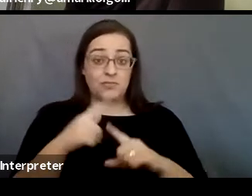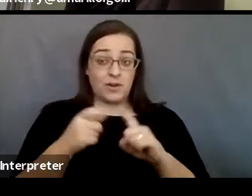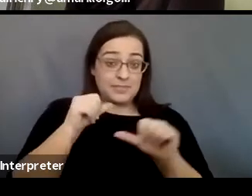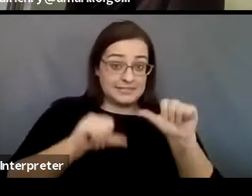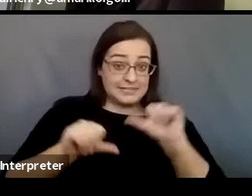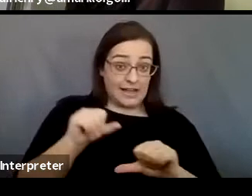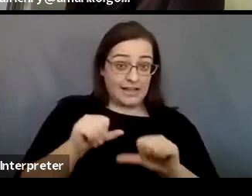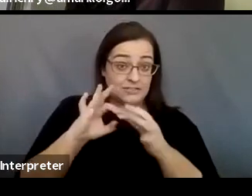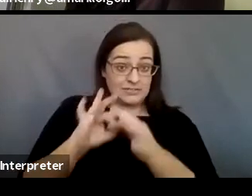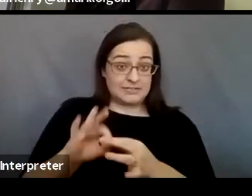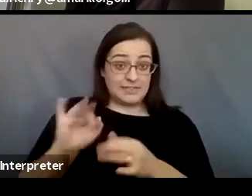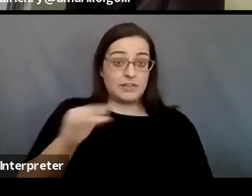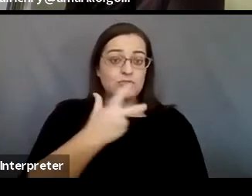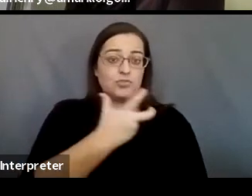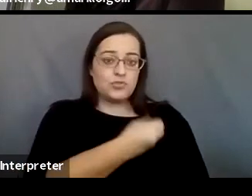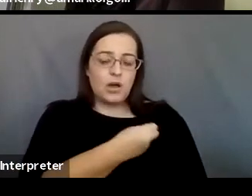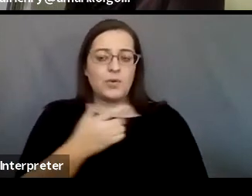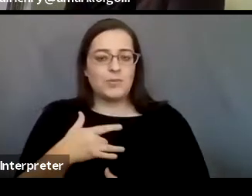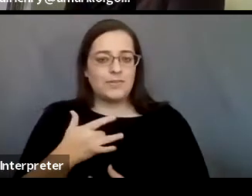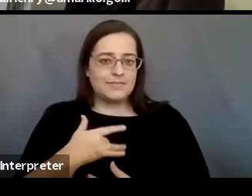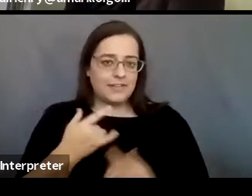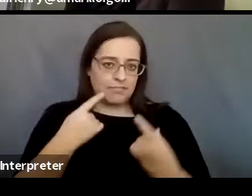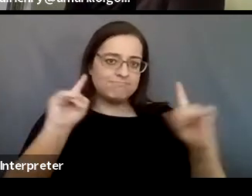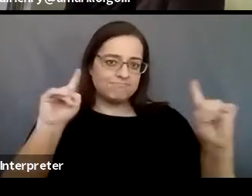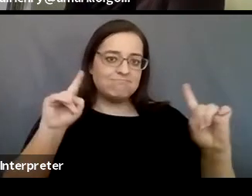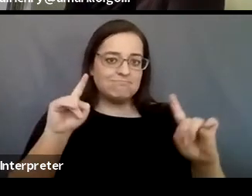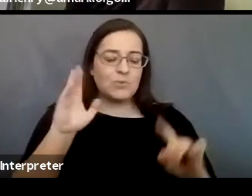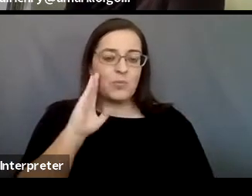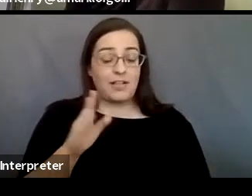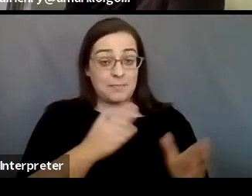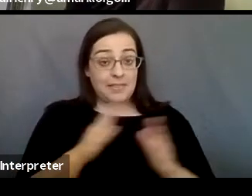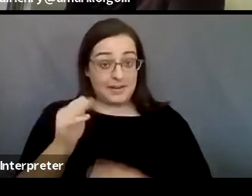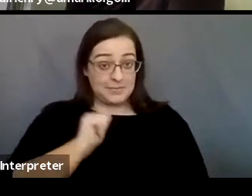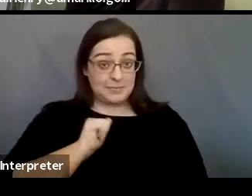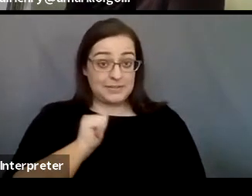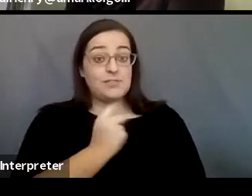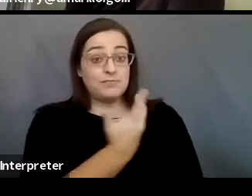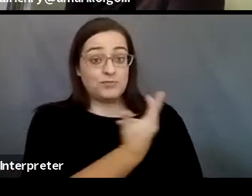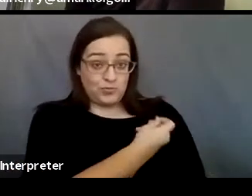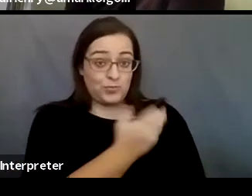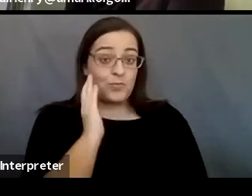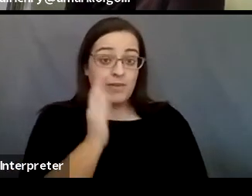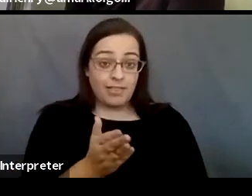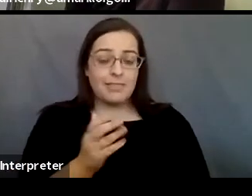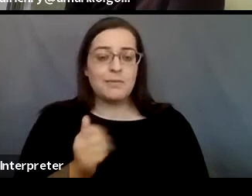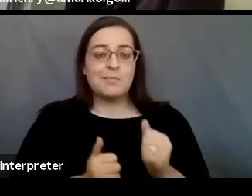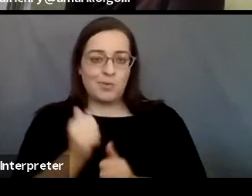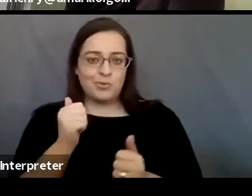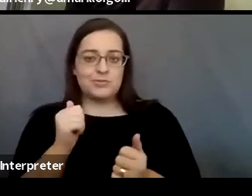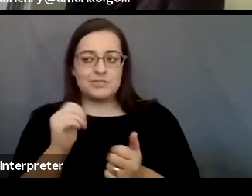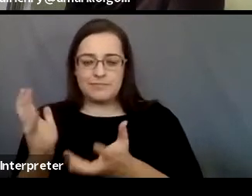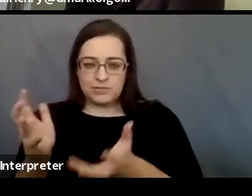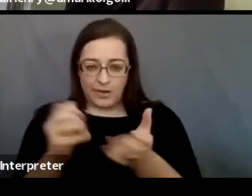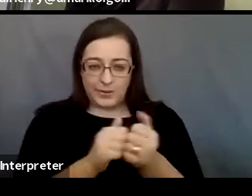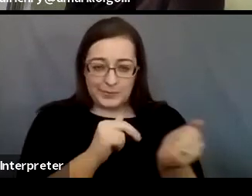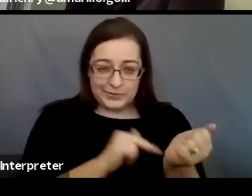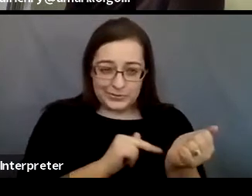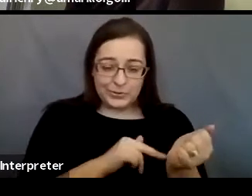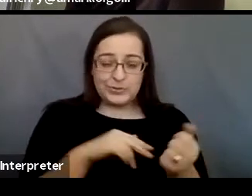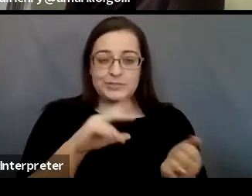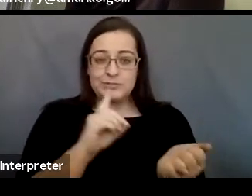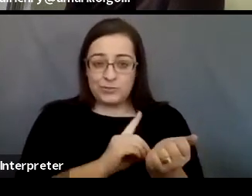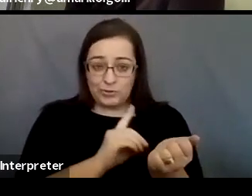vaccine. We are planning, I know myself, I am planning to take the vaccine. I know most of our physicians that I've spoken to and nurses